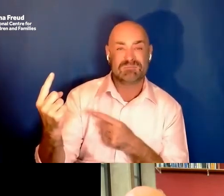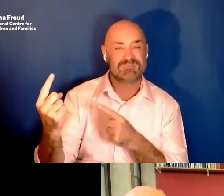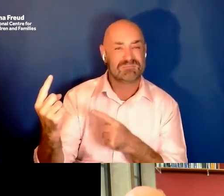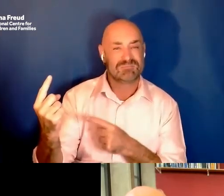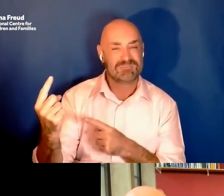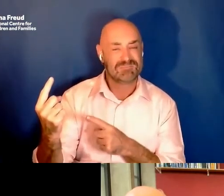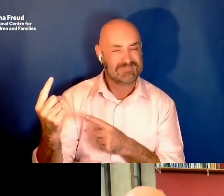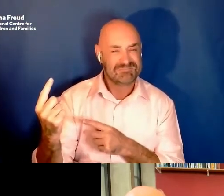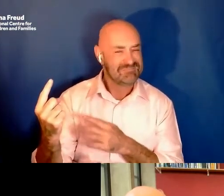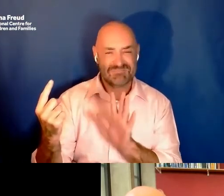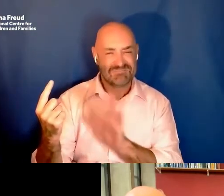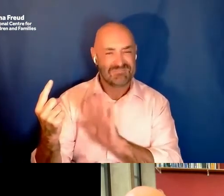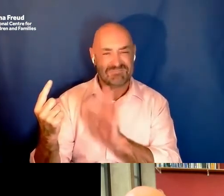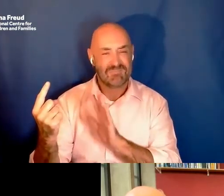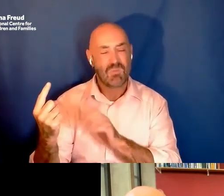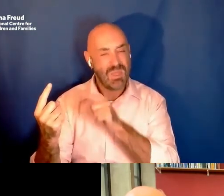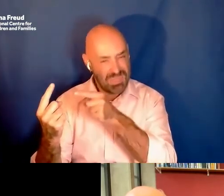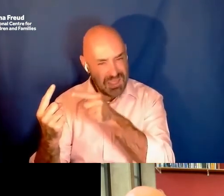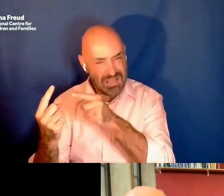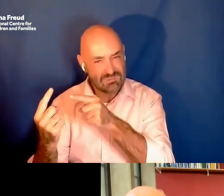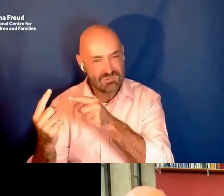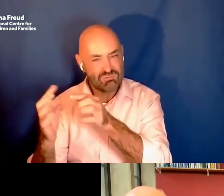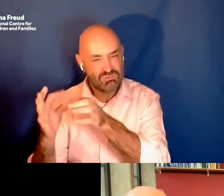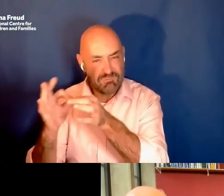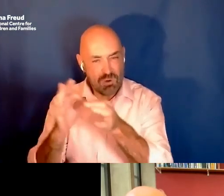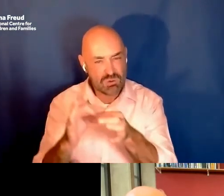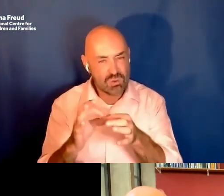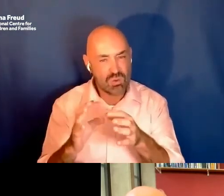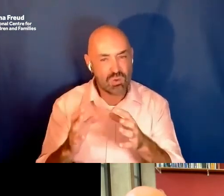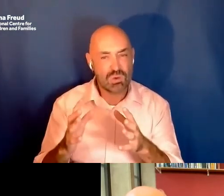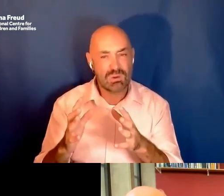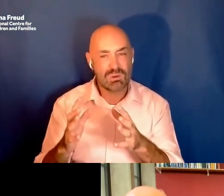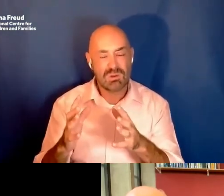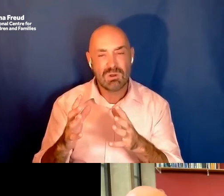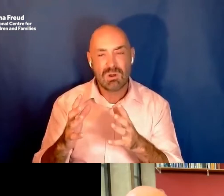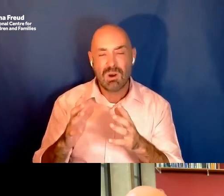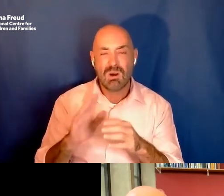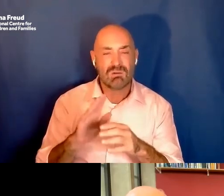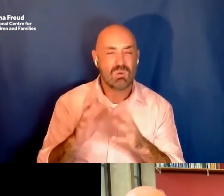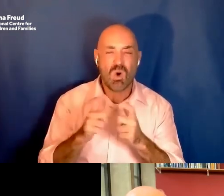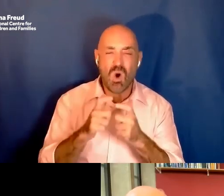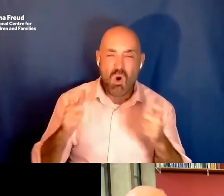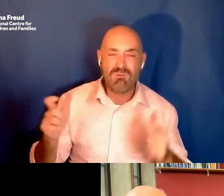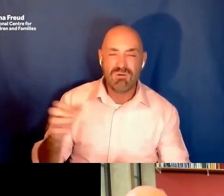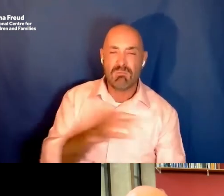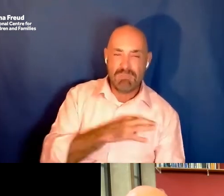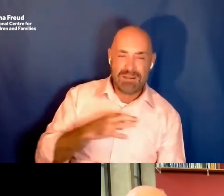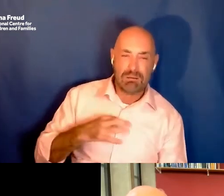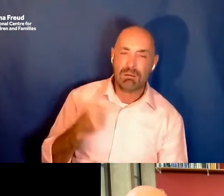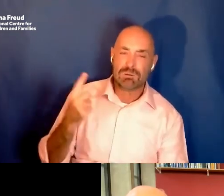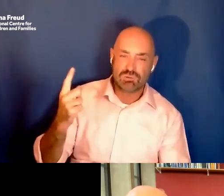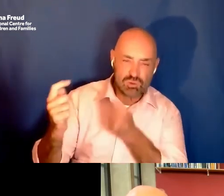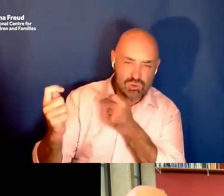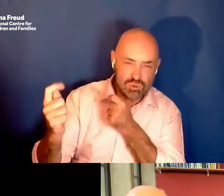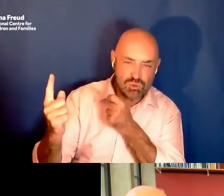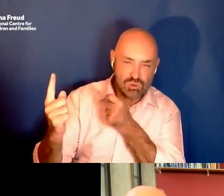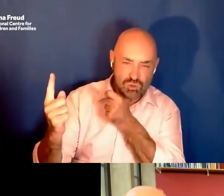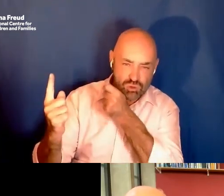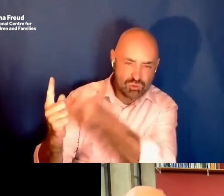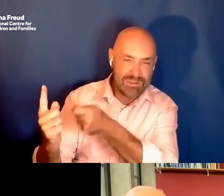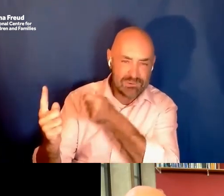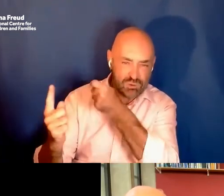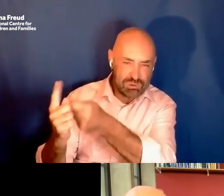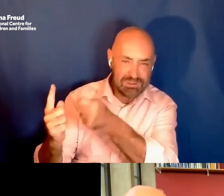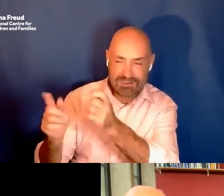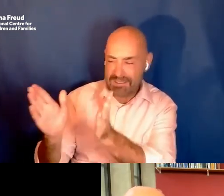challenges does refer to sort of an over-medical model that can sort of look at an individual sort of